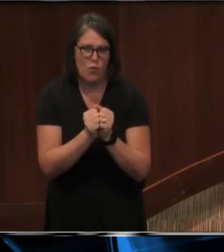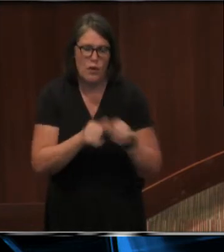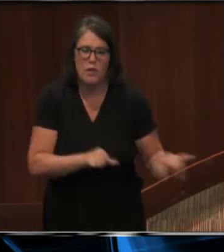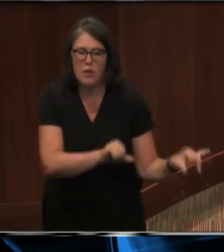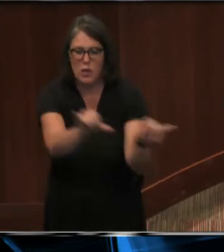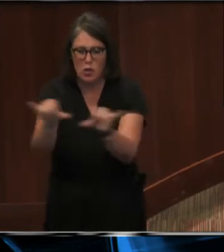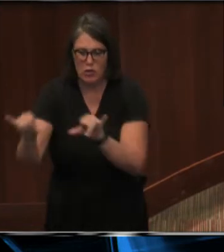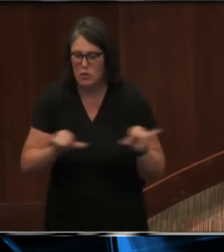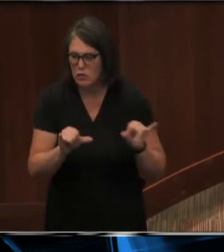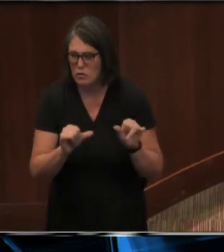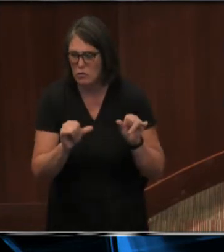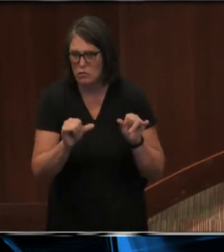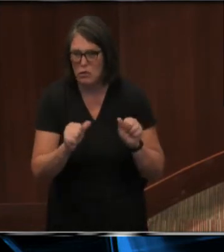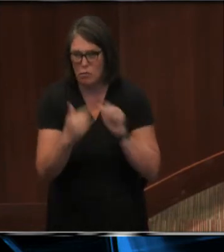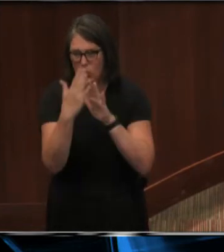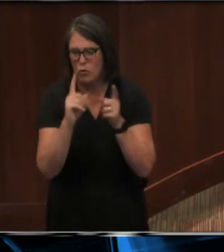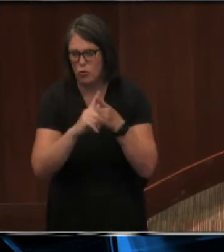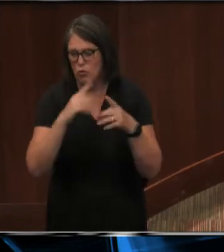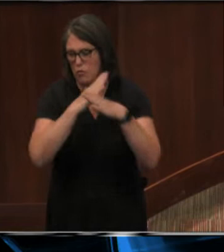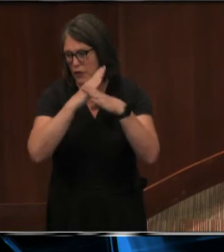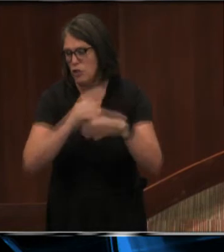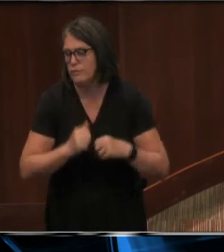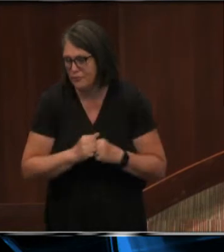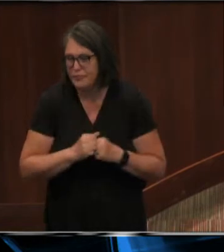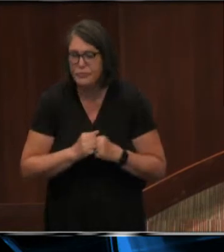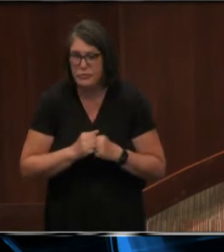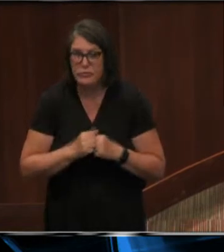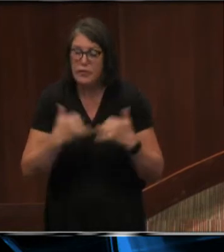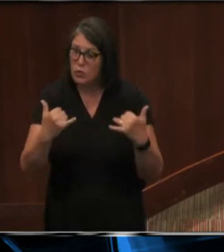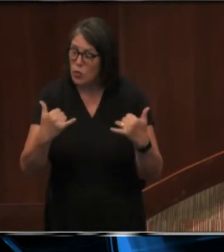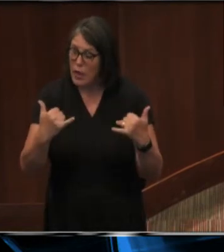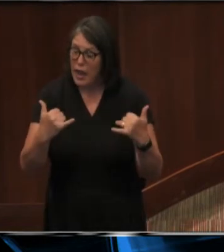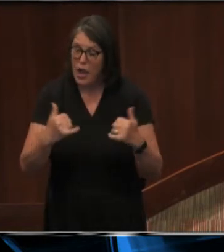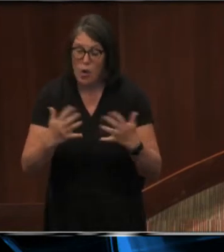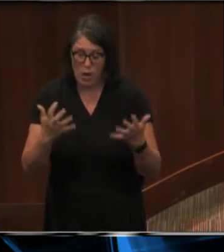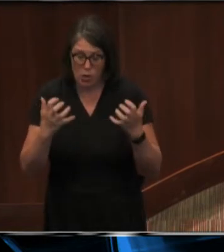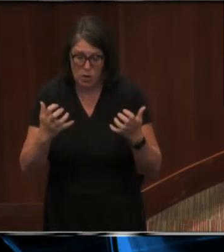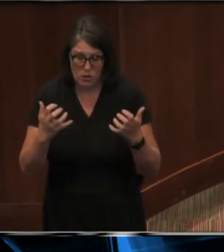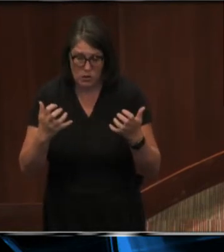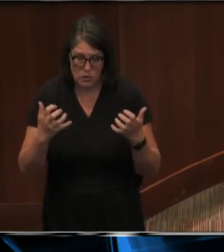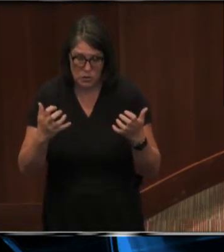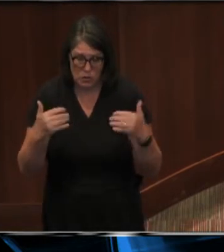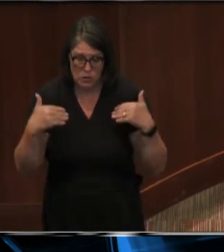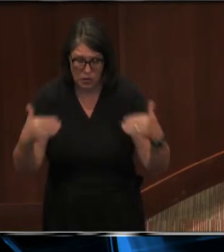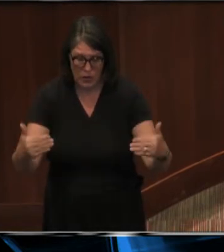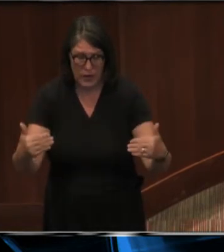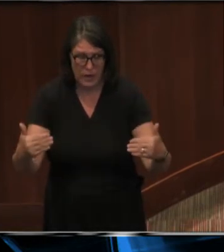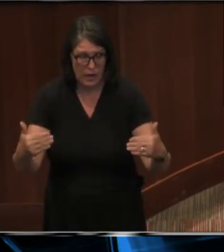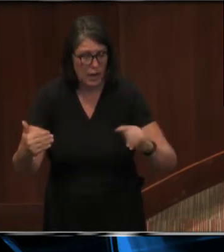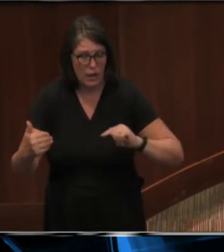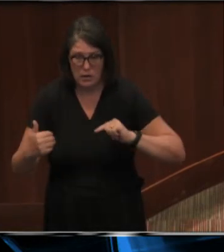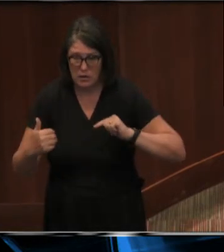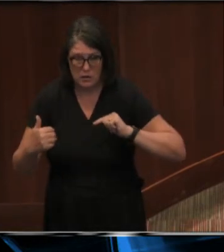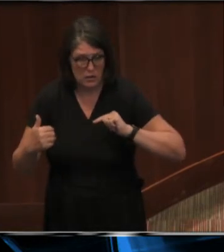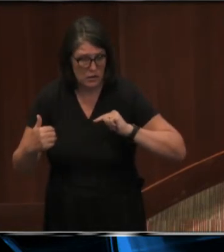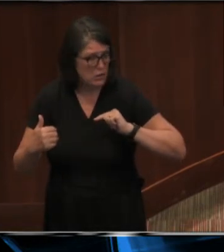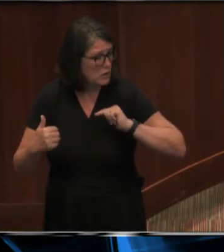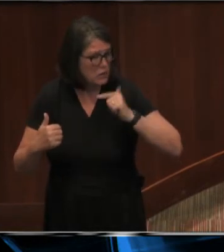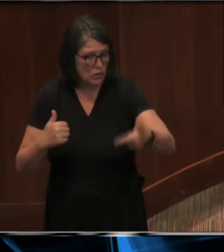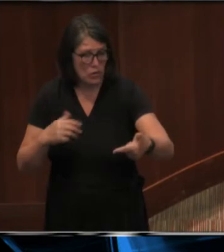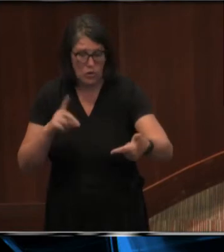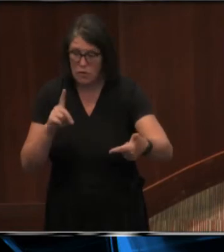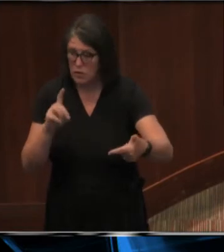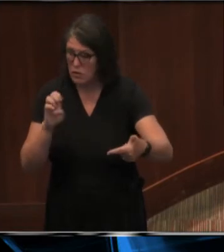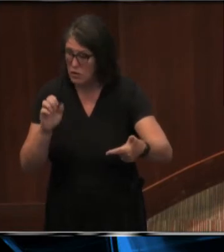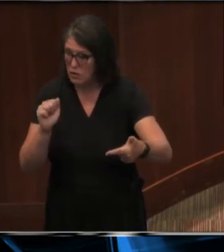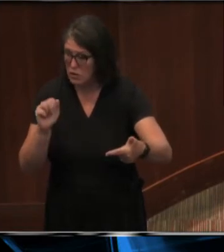consistent prevention. And so with that, I am going to go ahead and turn this over to Deanne, unless you have questions